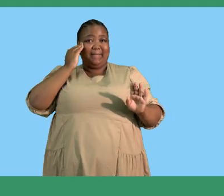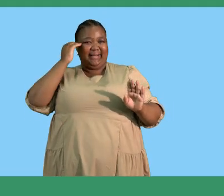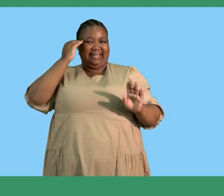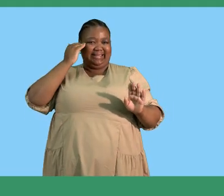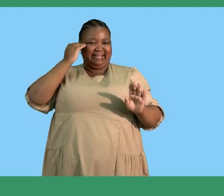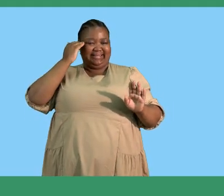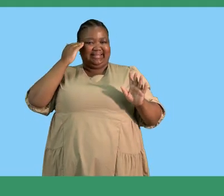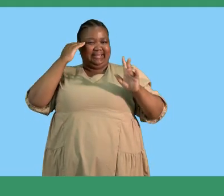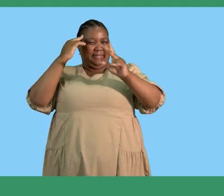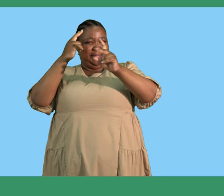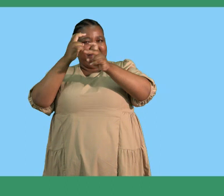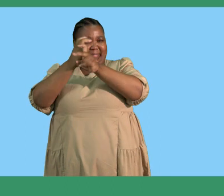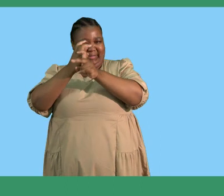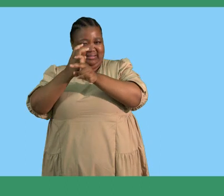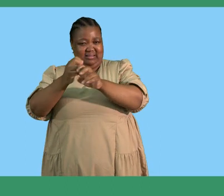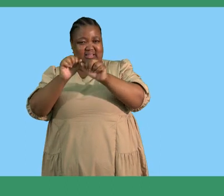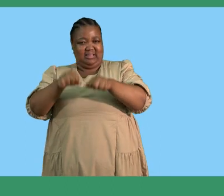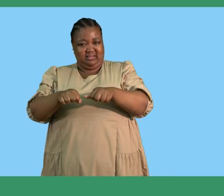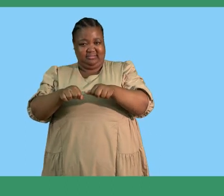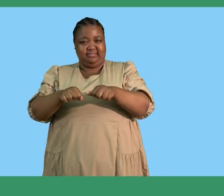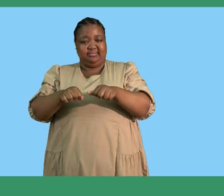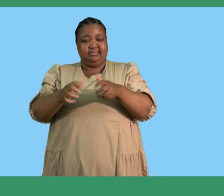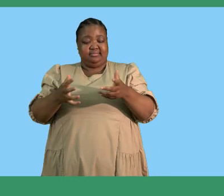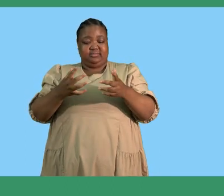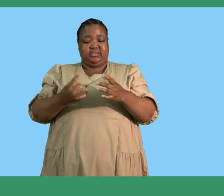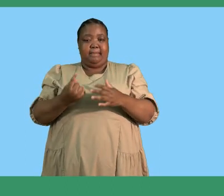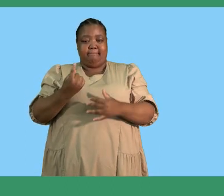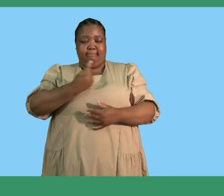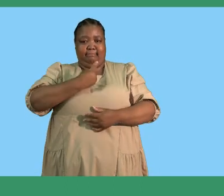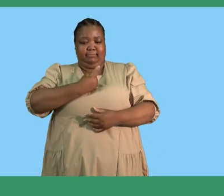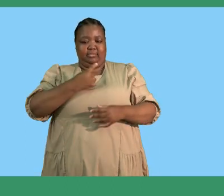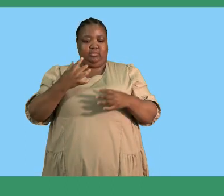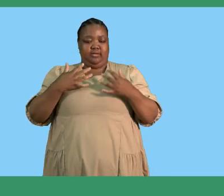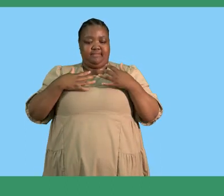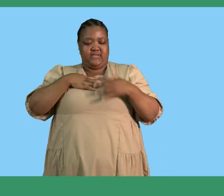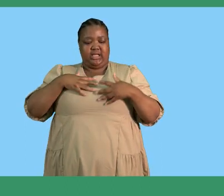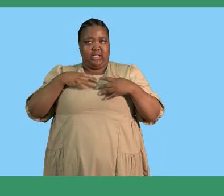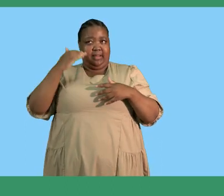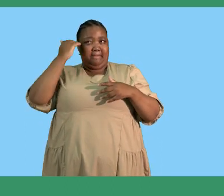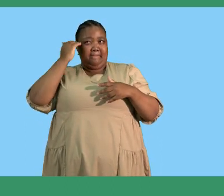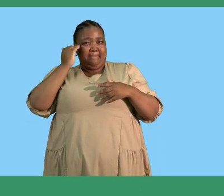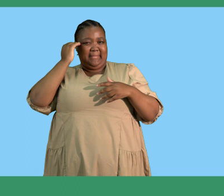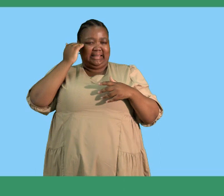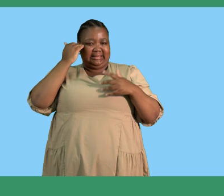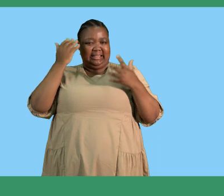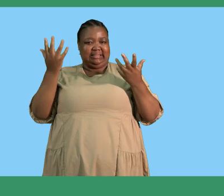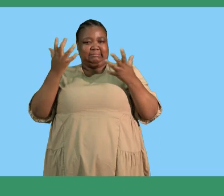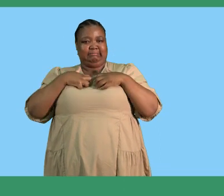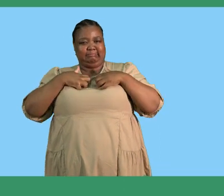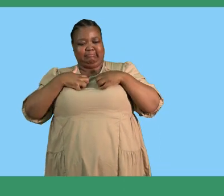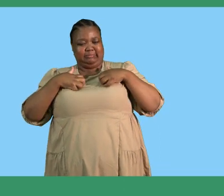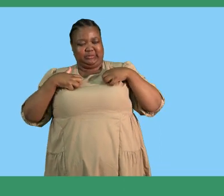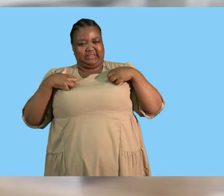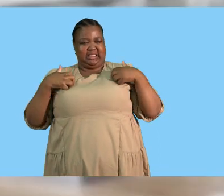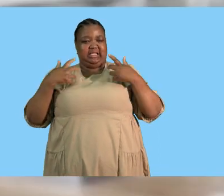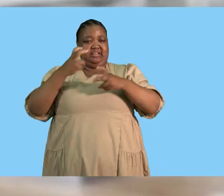mental strain that is faced by an individual. So when you have stress, you are going